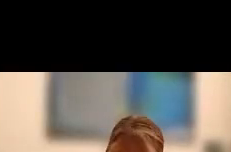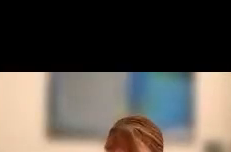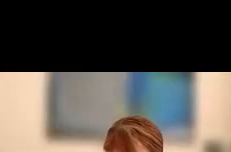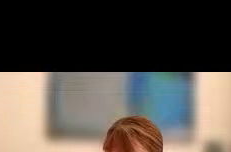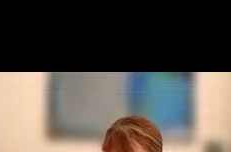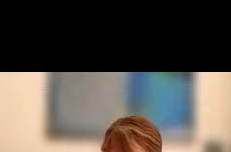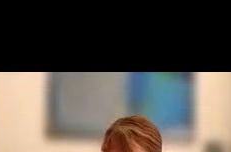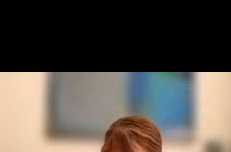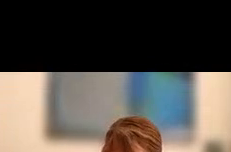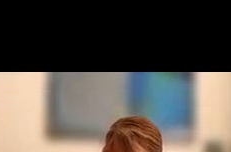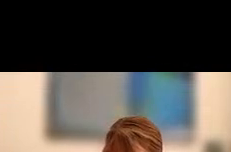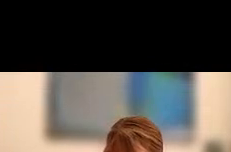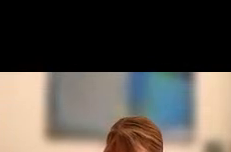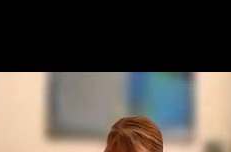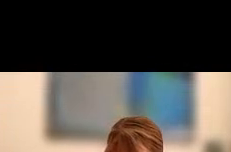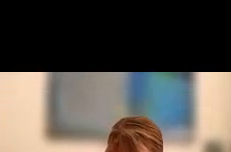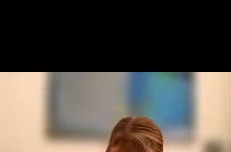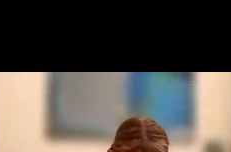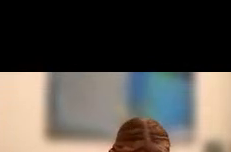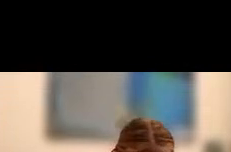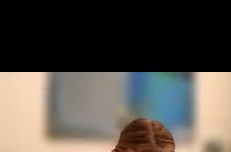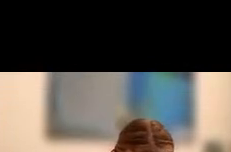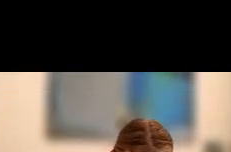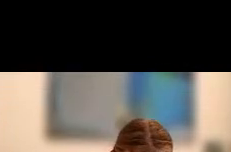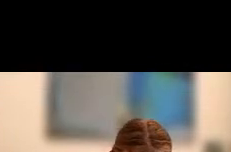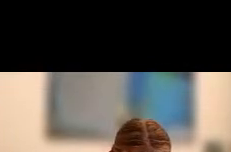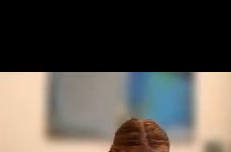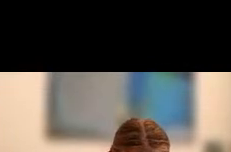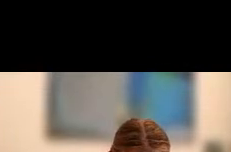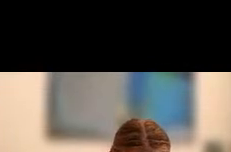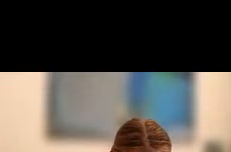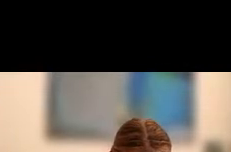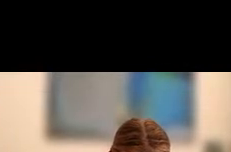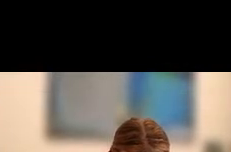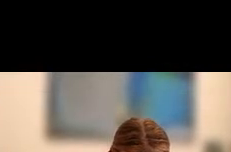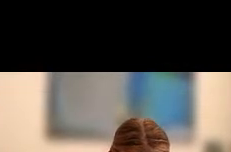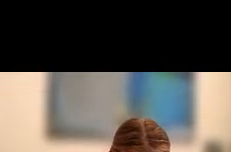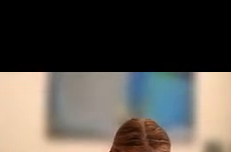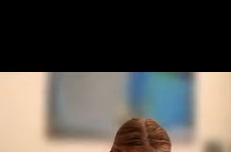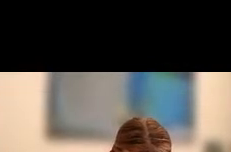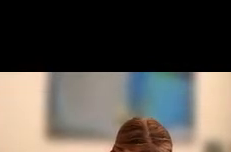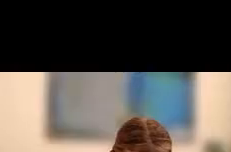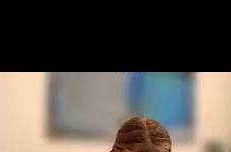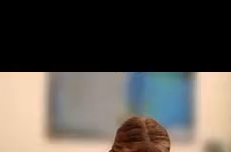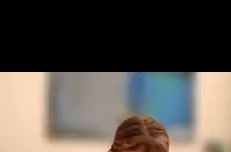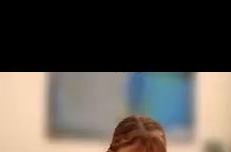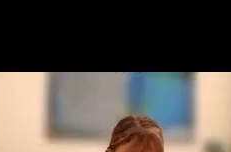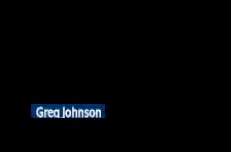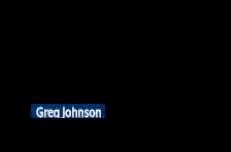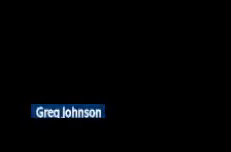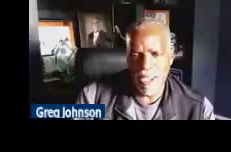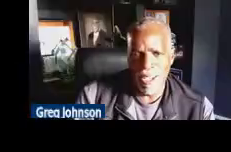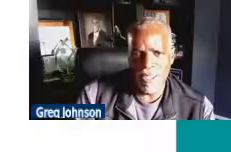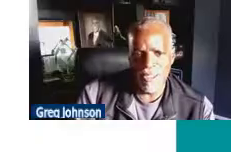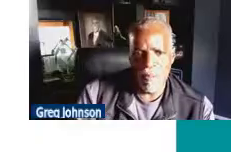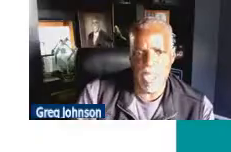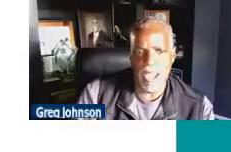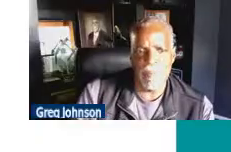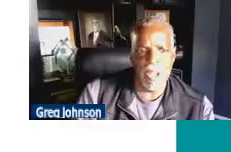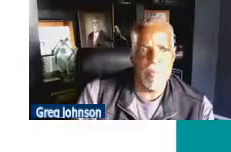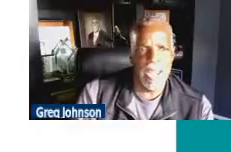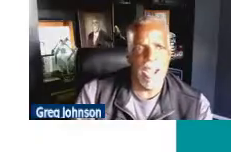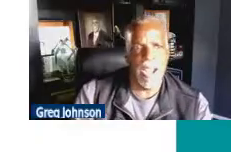received. We will be digging in further. I think I have one last slide that lists some